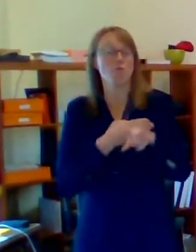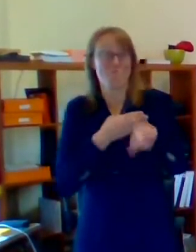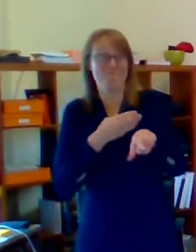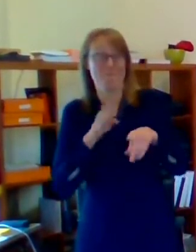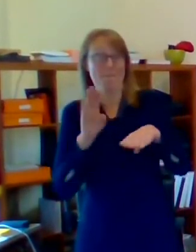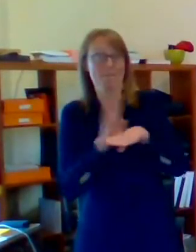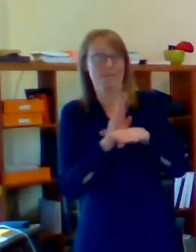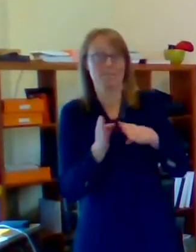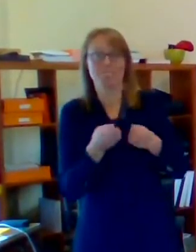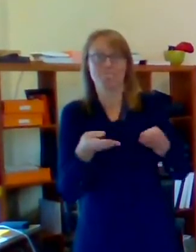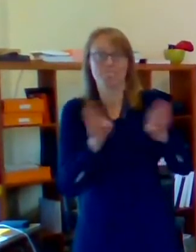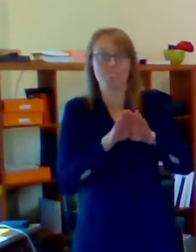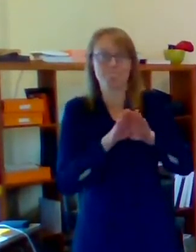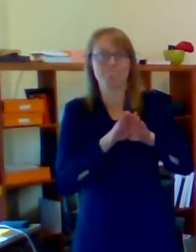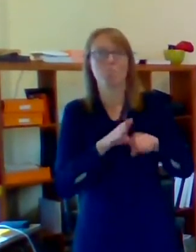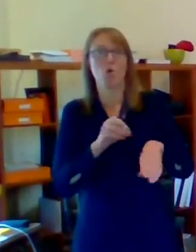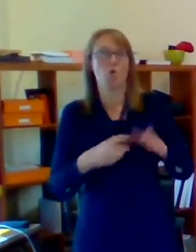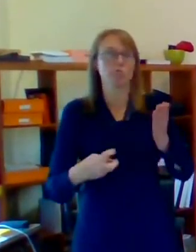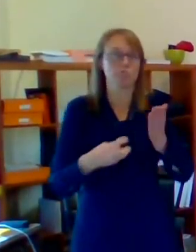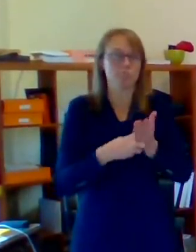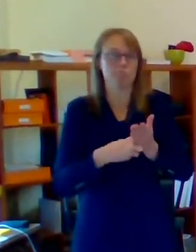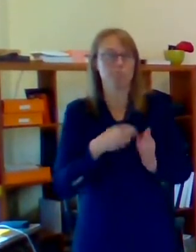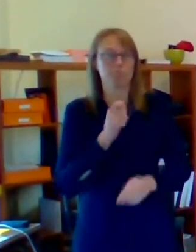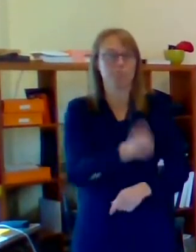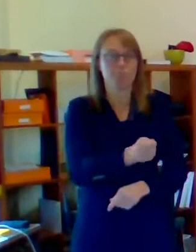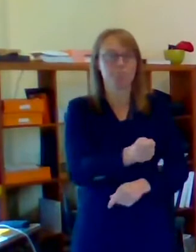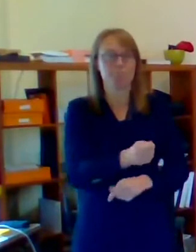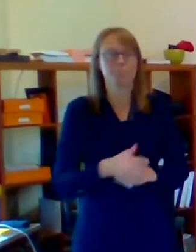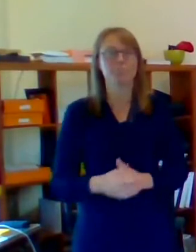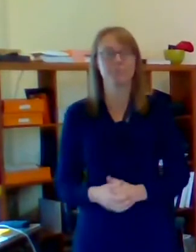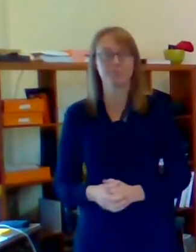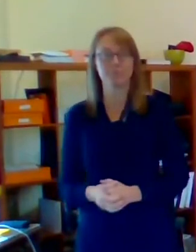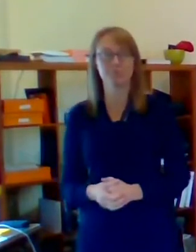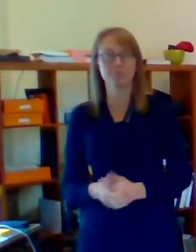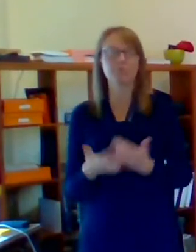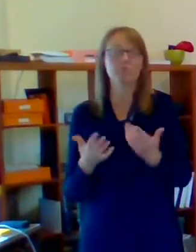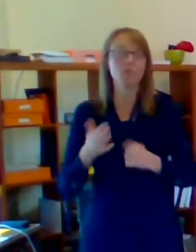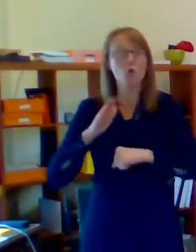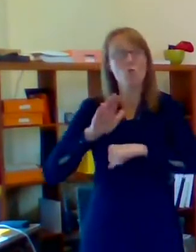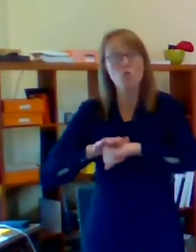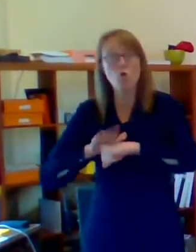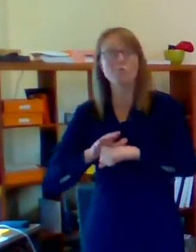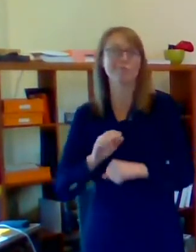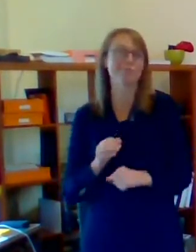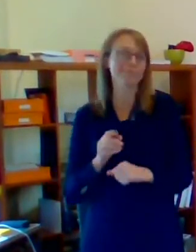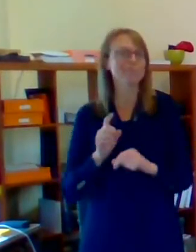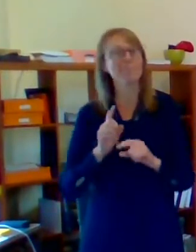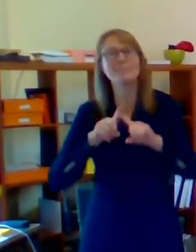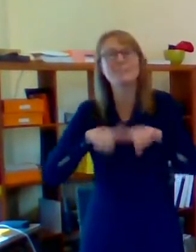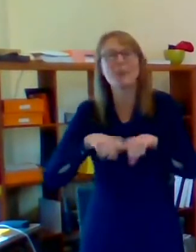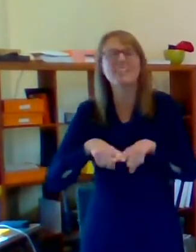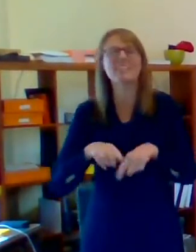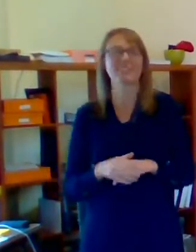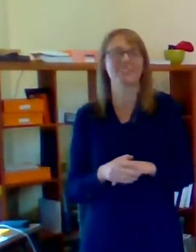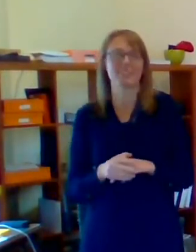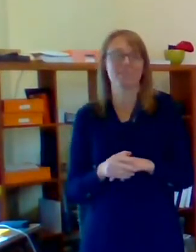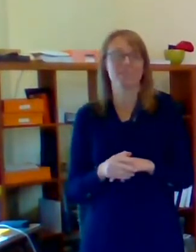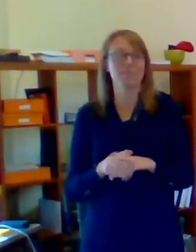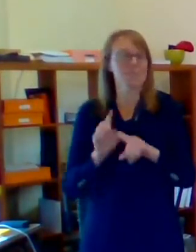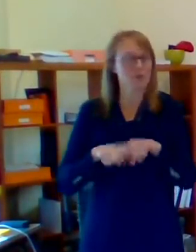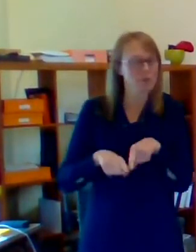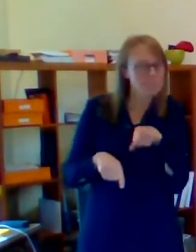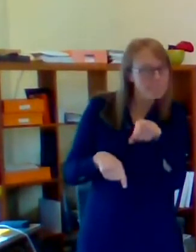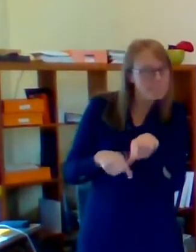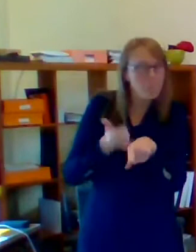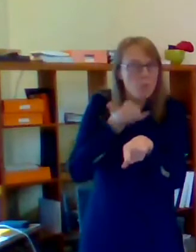So, warnings take different forms, and it depends on how egregious the